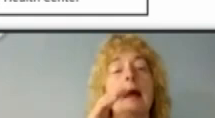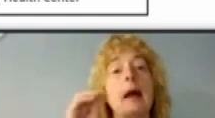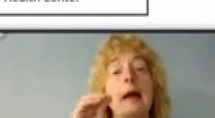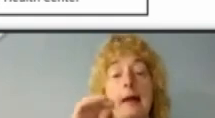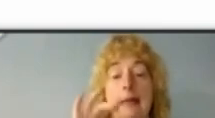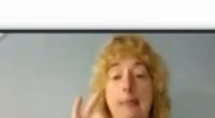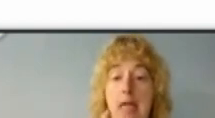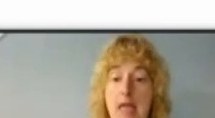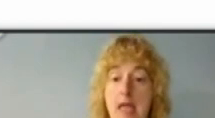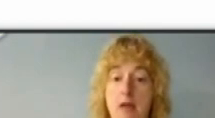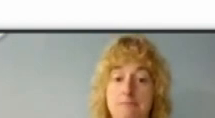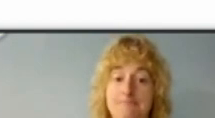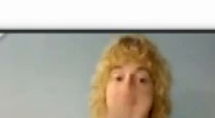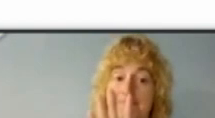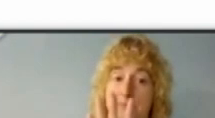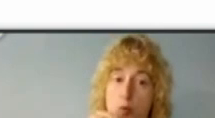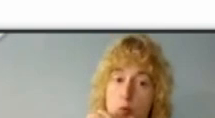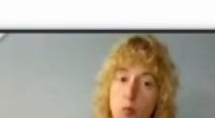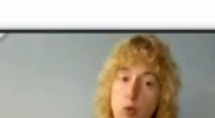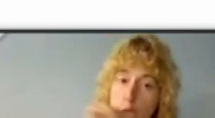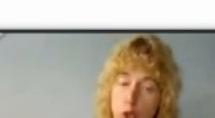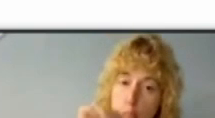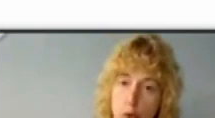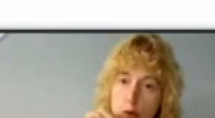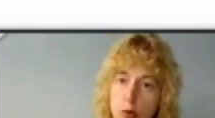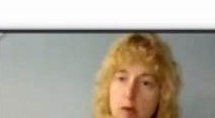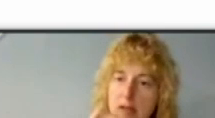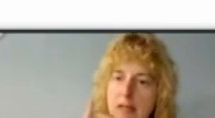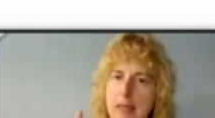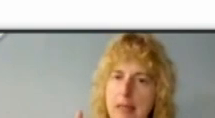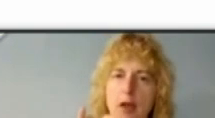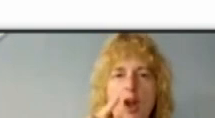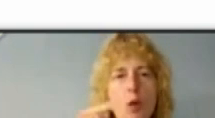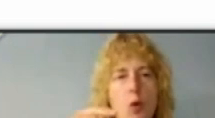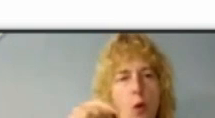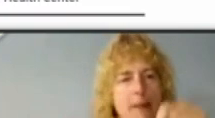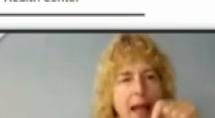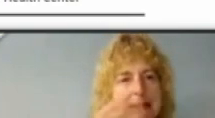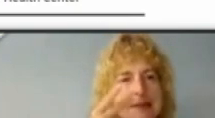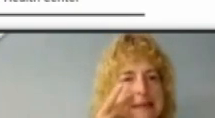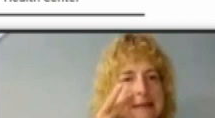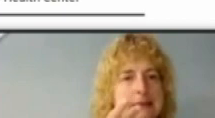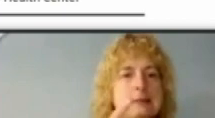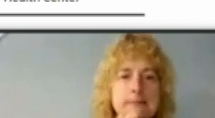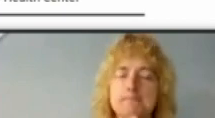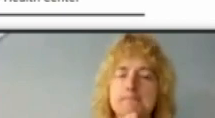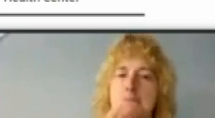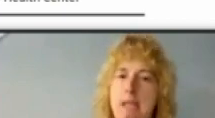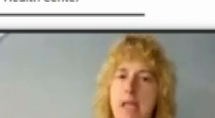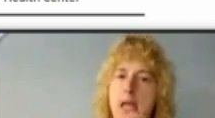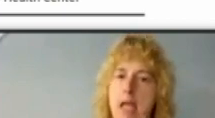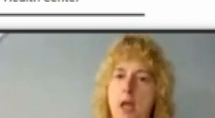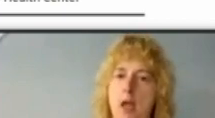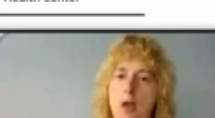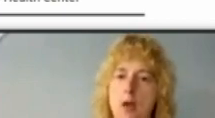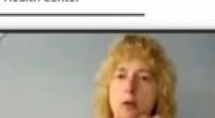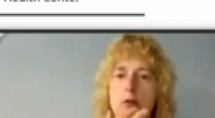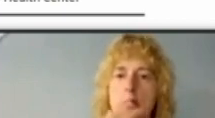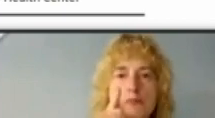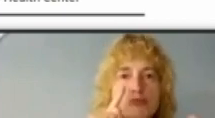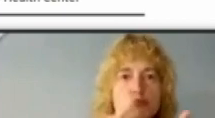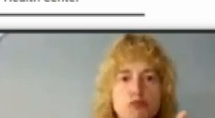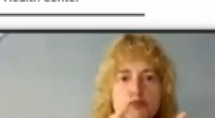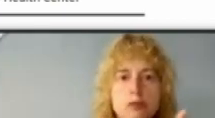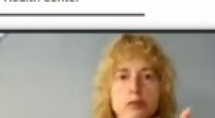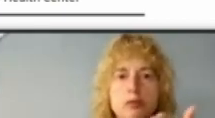to our, what we call, so you can go back one, our Research and Advocacy Consortium, right, or our RAC. So